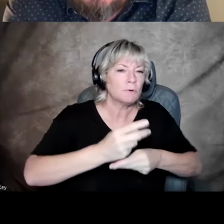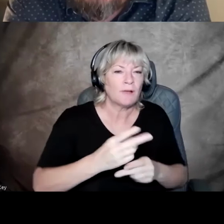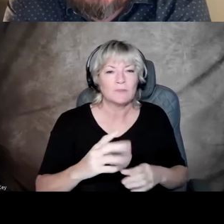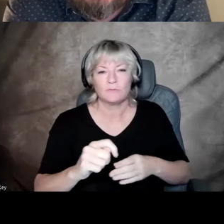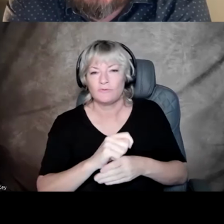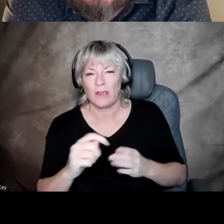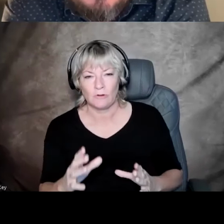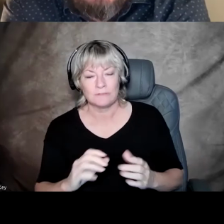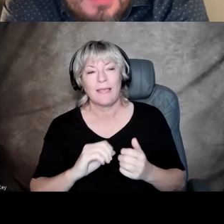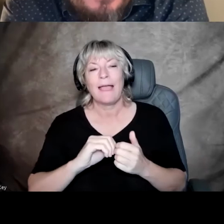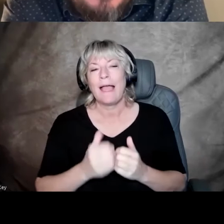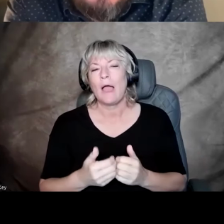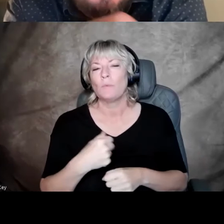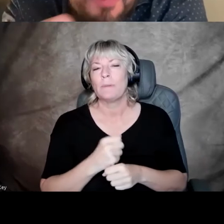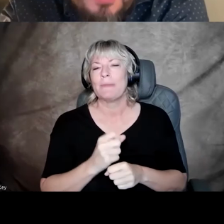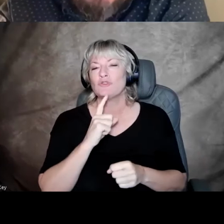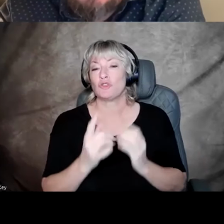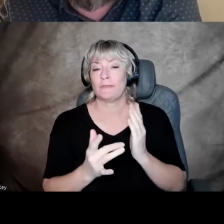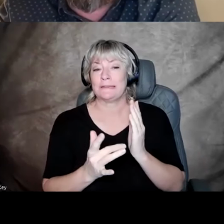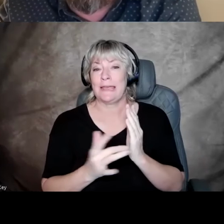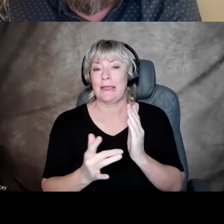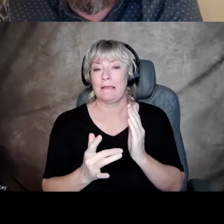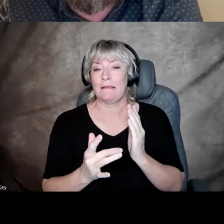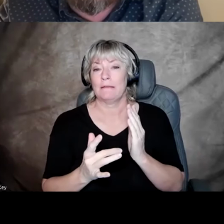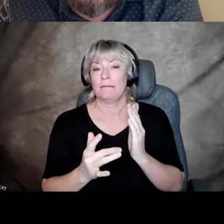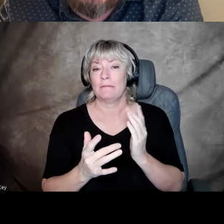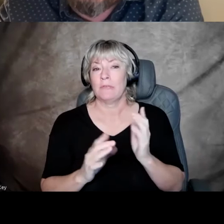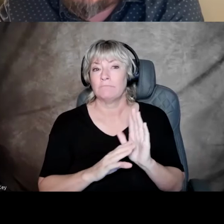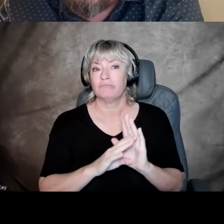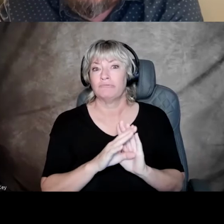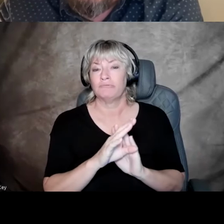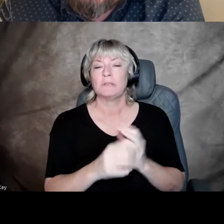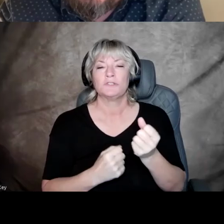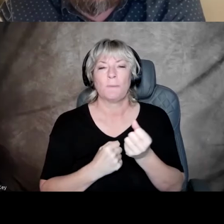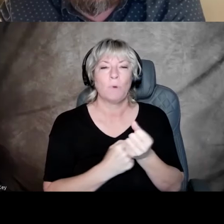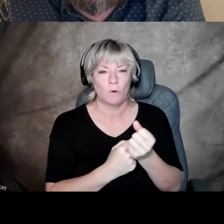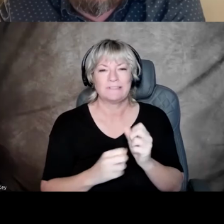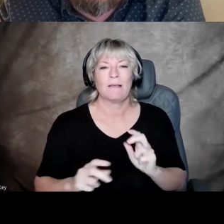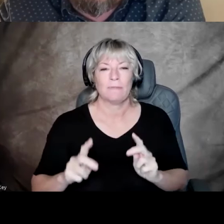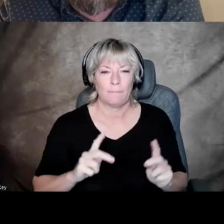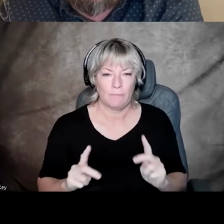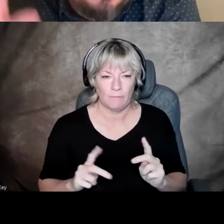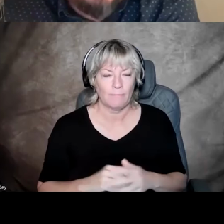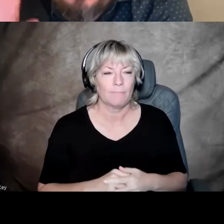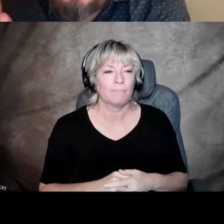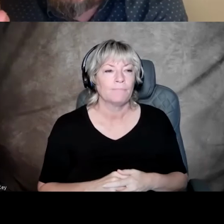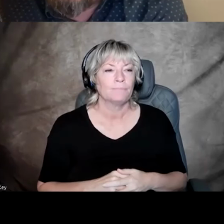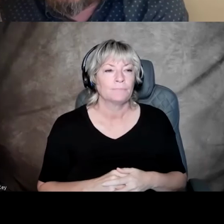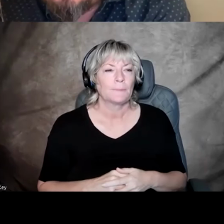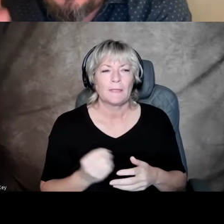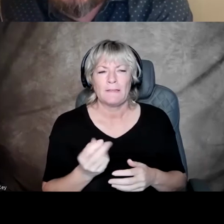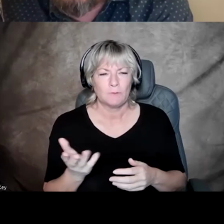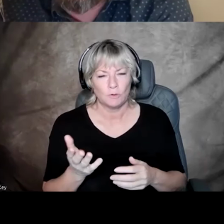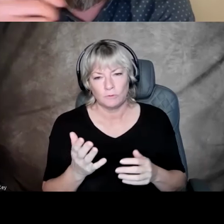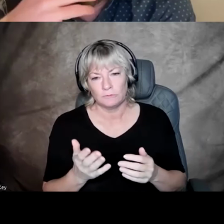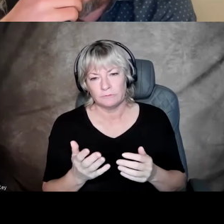the technology that comes along supports us along those lines? And just a couple of disclosures.